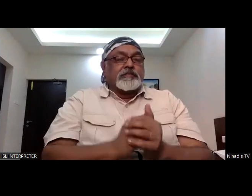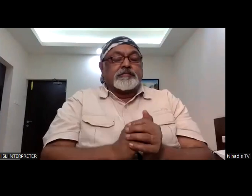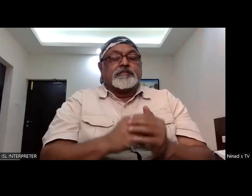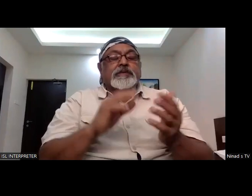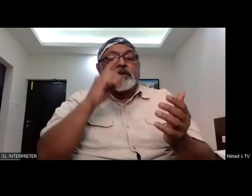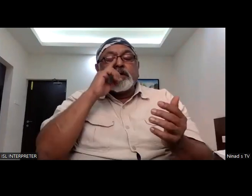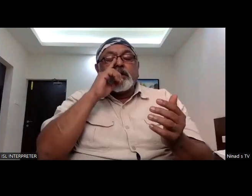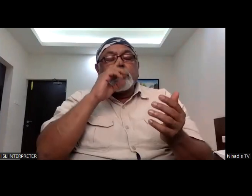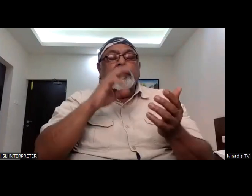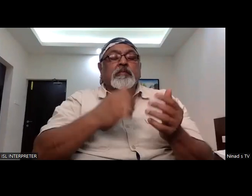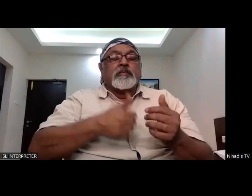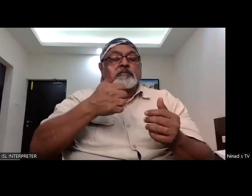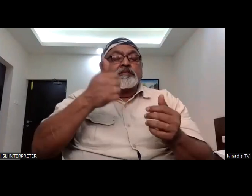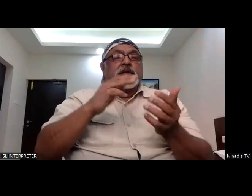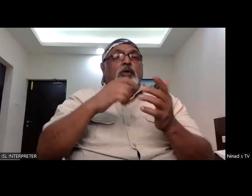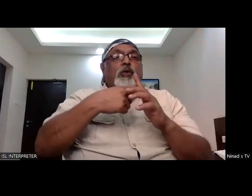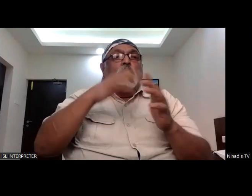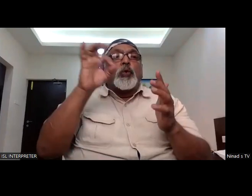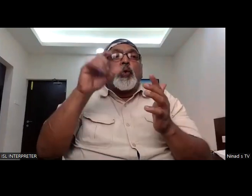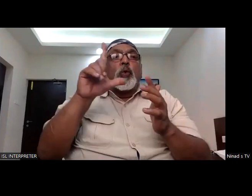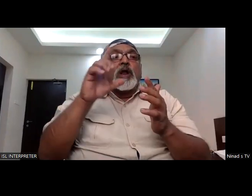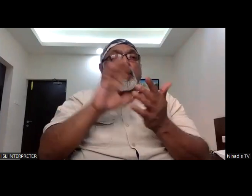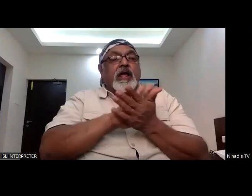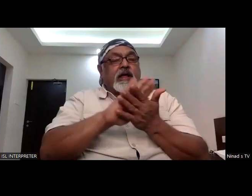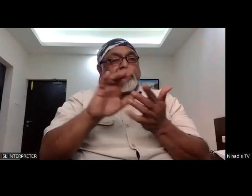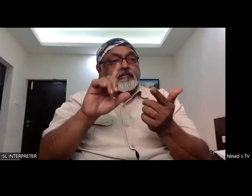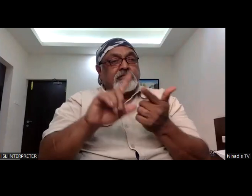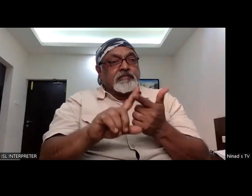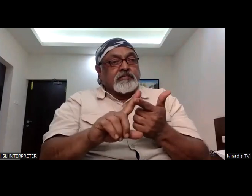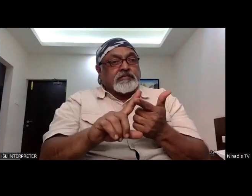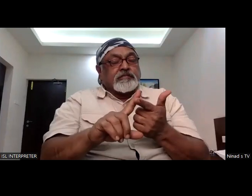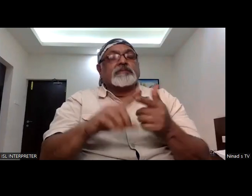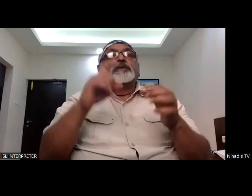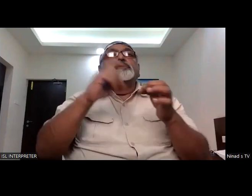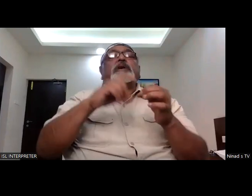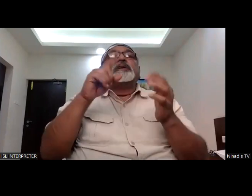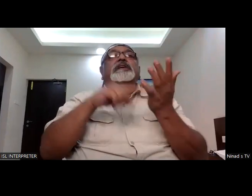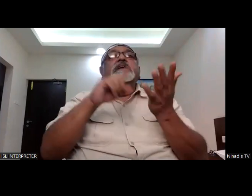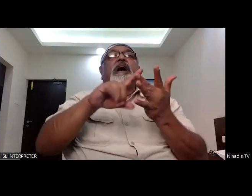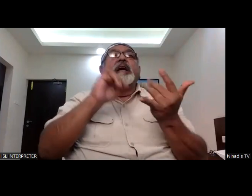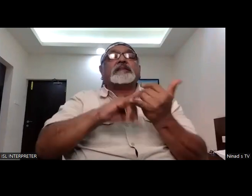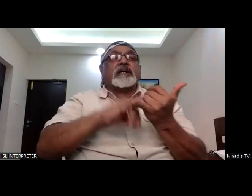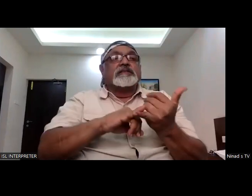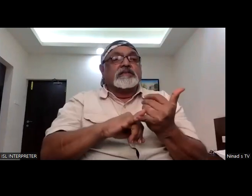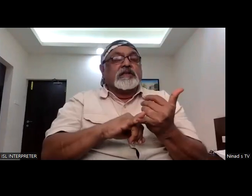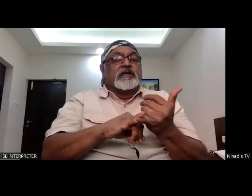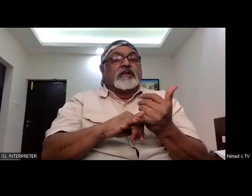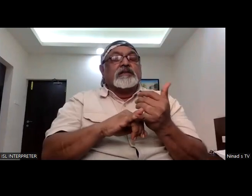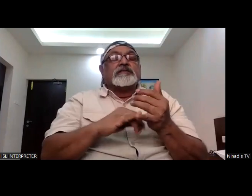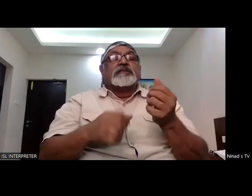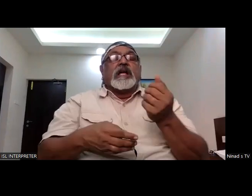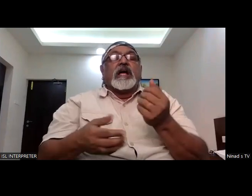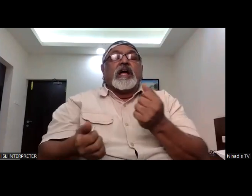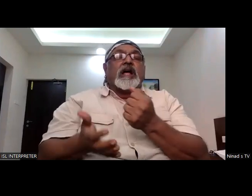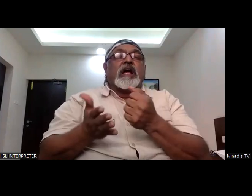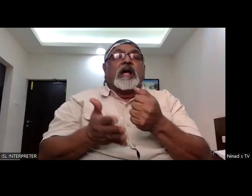Mumbai campus. She joined TISS in June 2002 as assistant professor in the